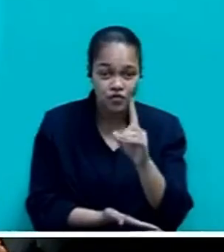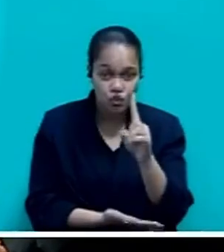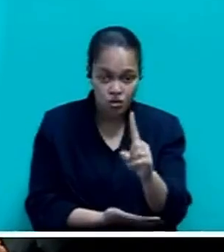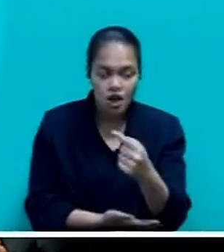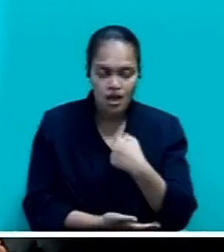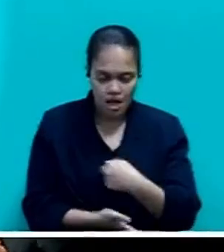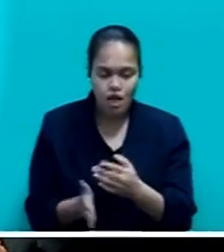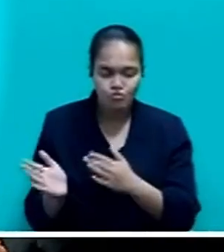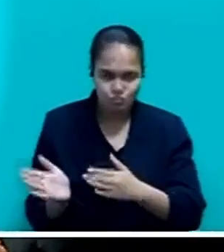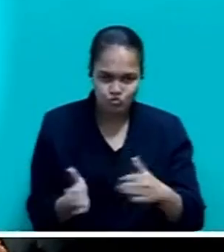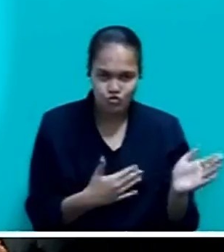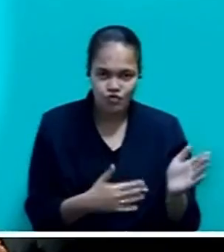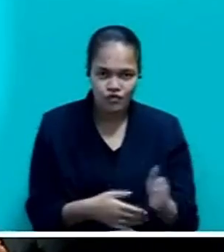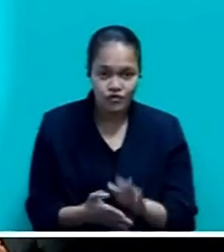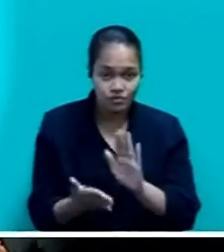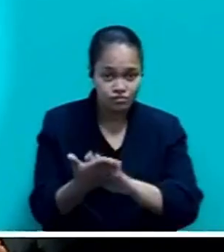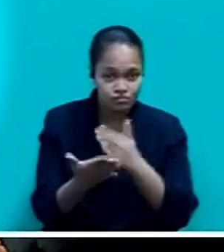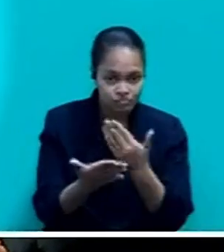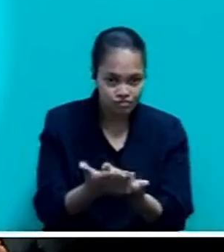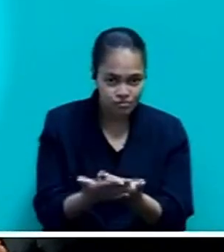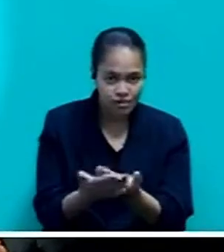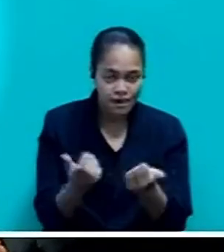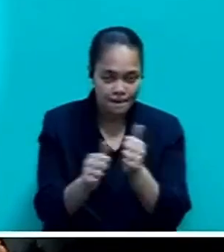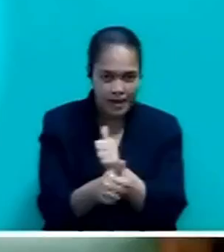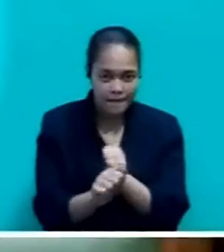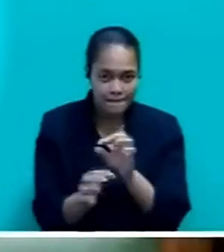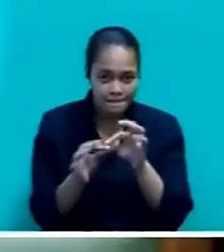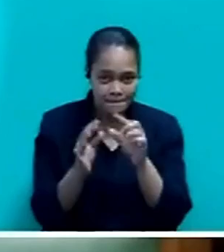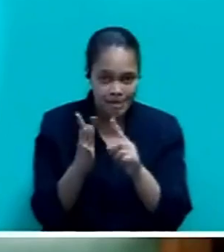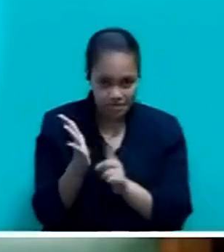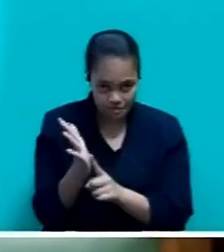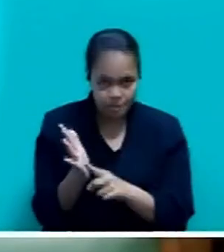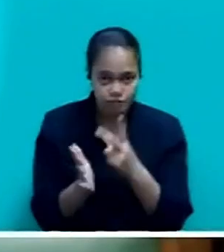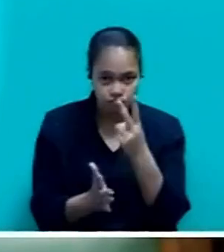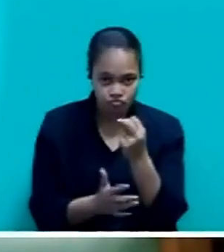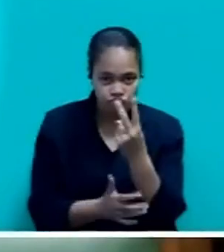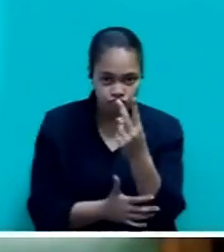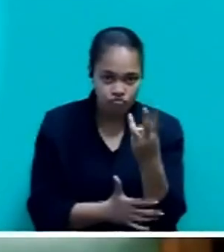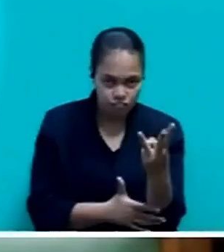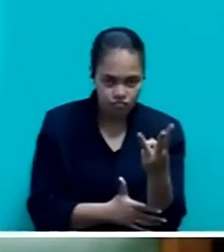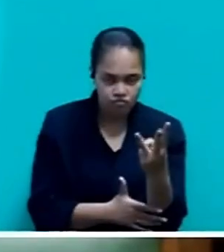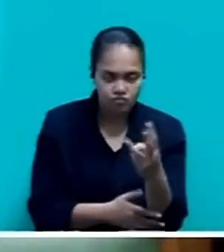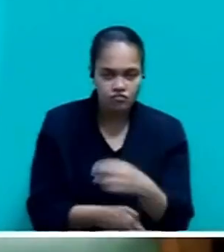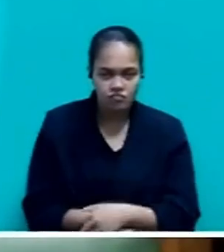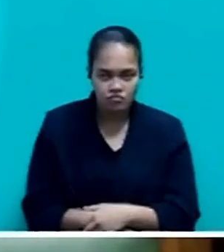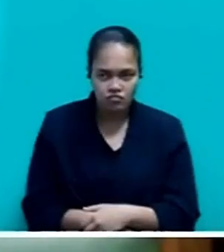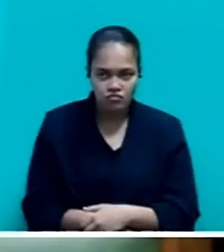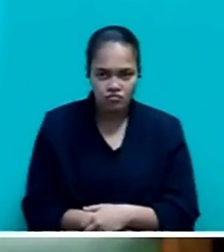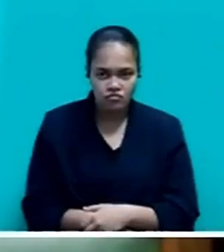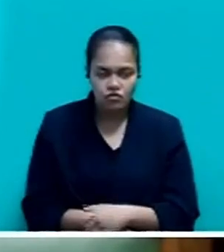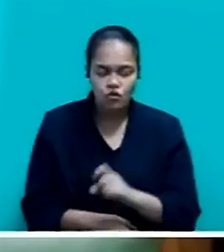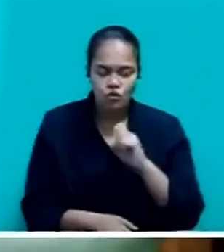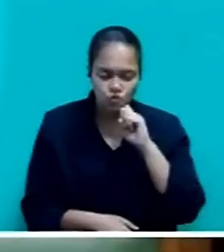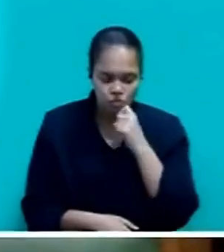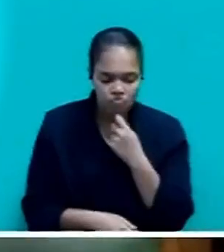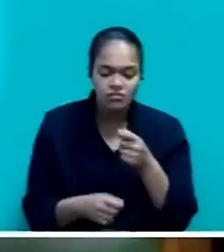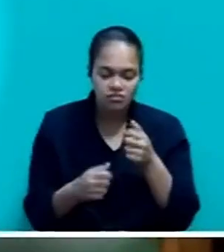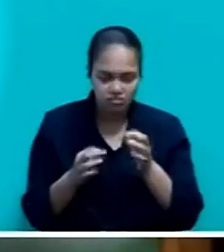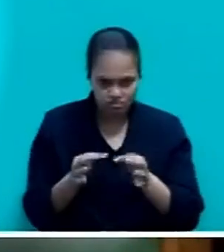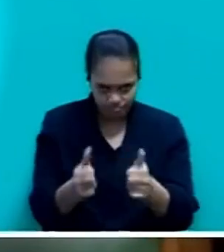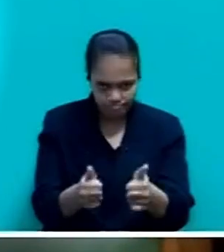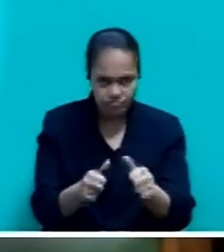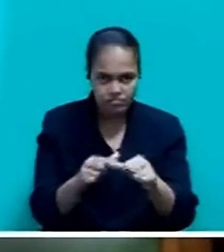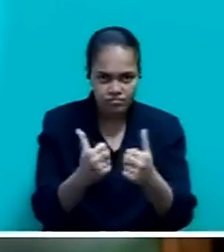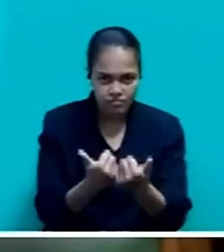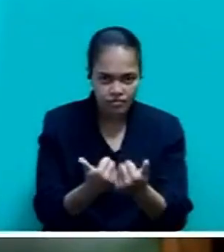I move that the Interpretation Amendment Bill 2023 be considered by Parliament without delay. That the bill